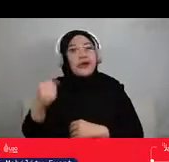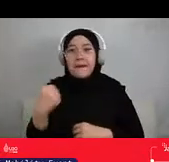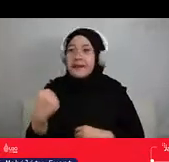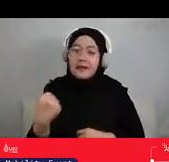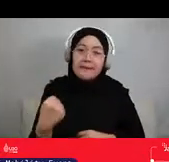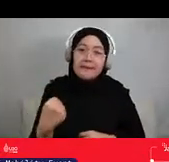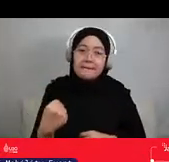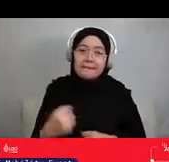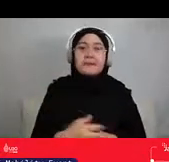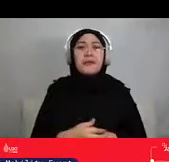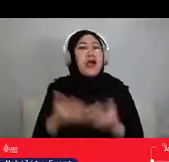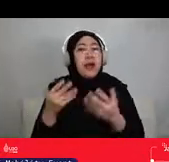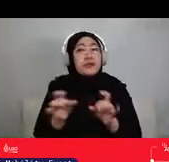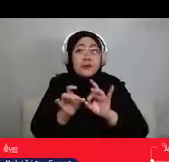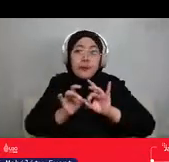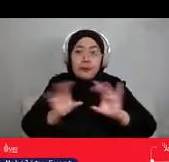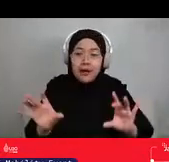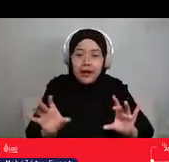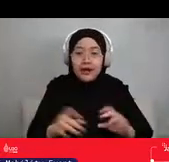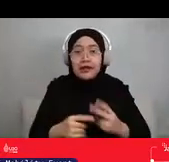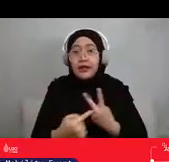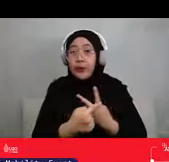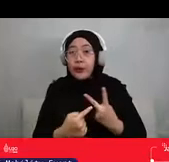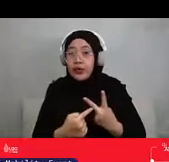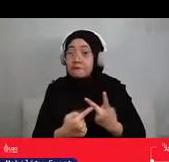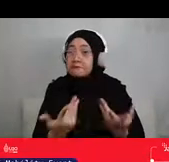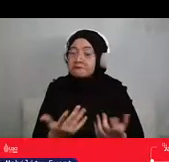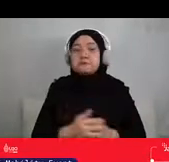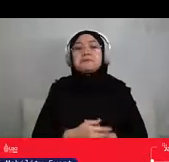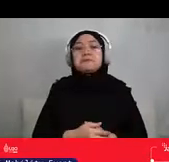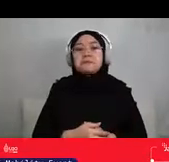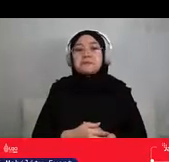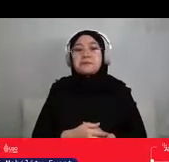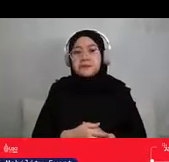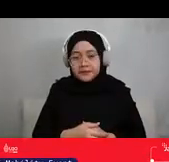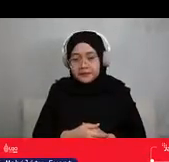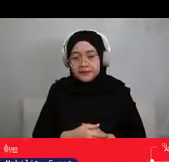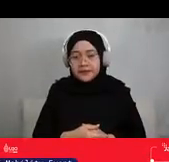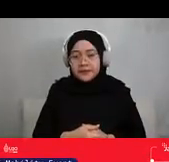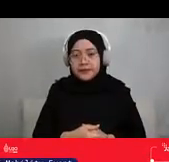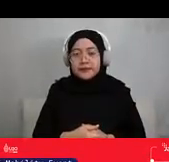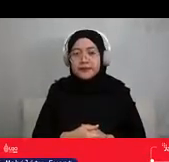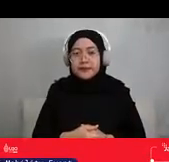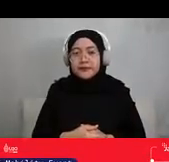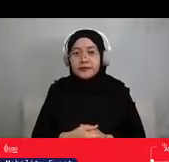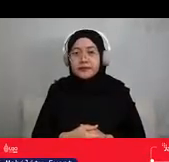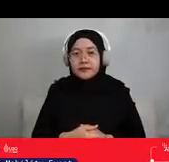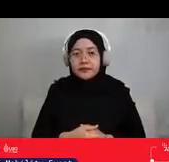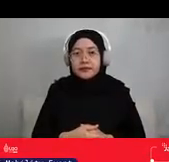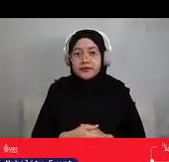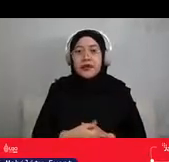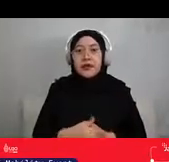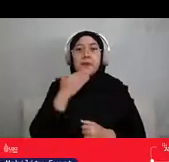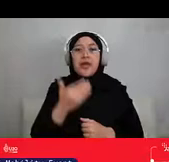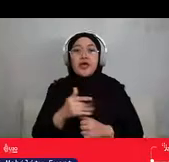So as I mentioned, for diesel buses, very little infrastructure cost, so it's mostly the cost of the bus. But for electric bus, the bare cost